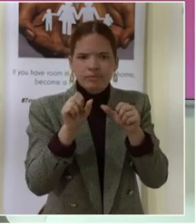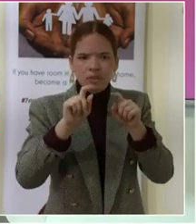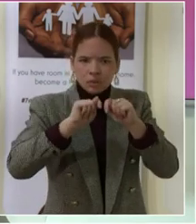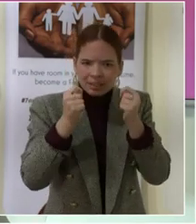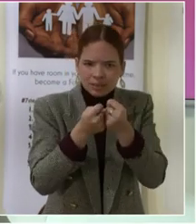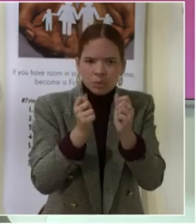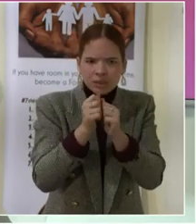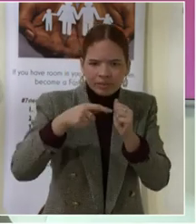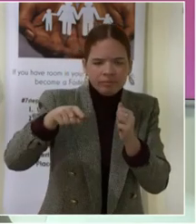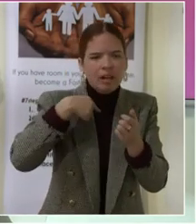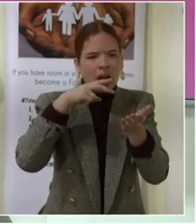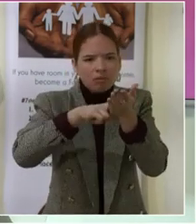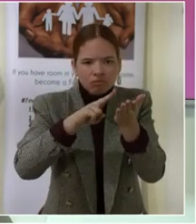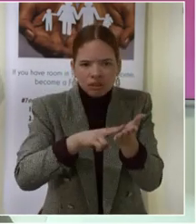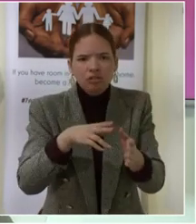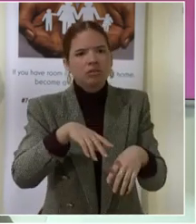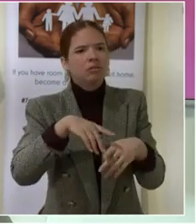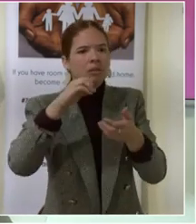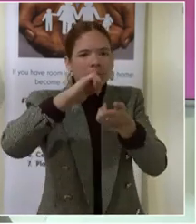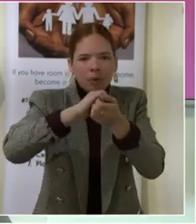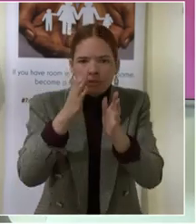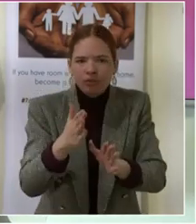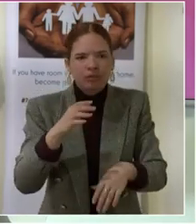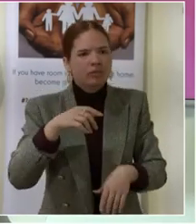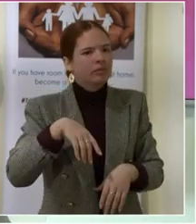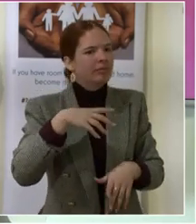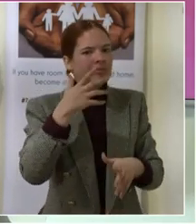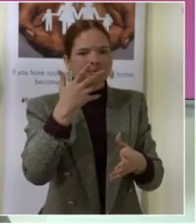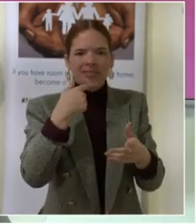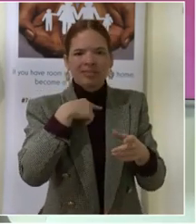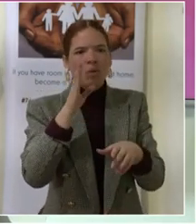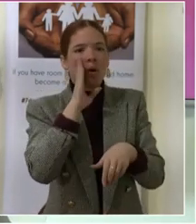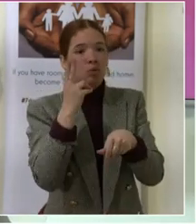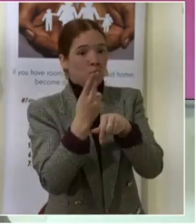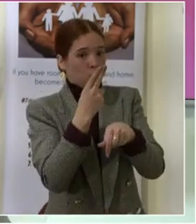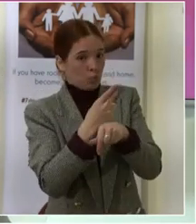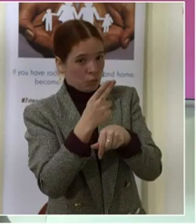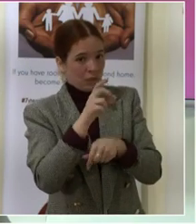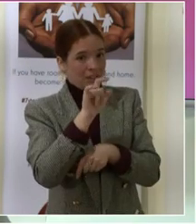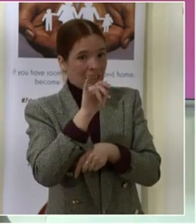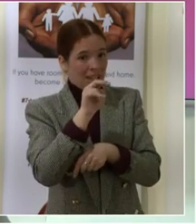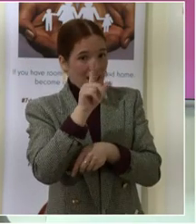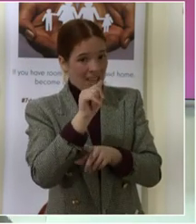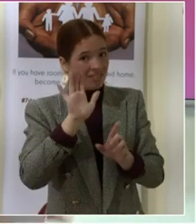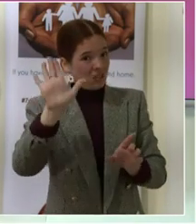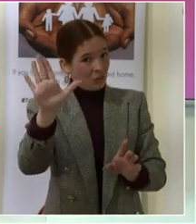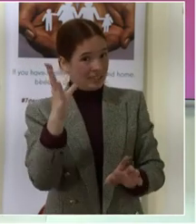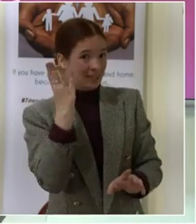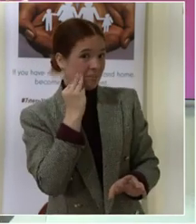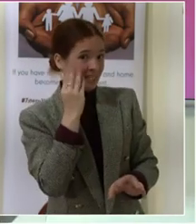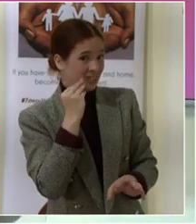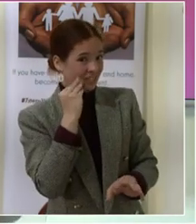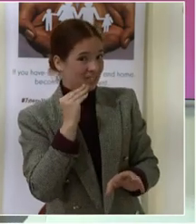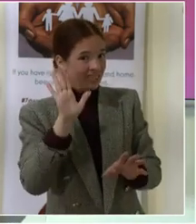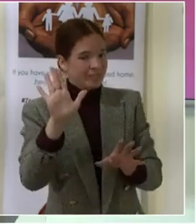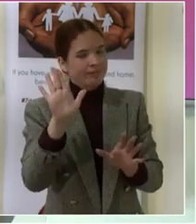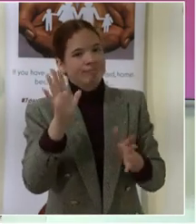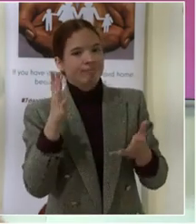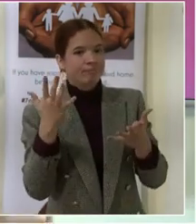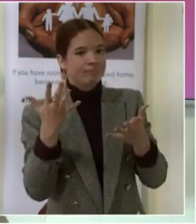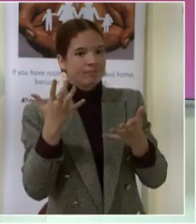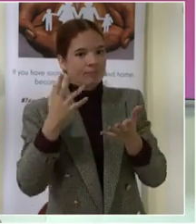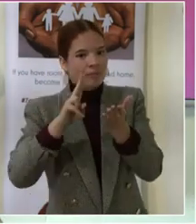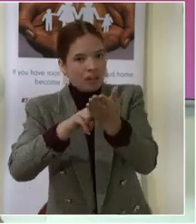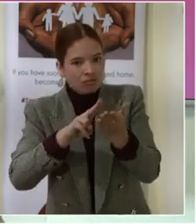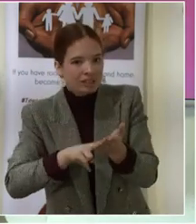contractors. And we're going to use Linda's experience with working with both contractors